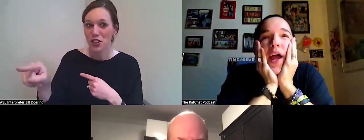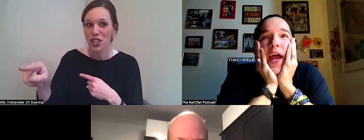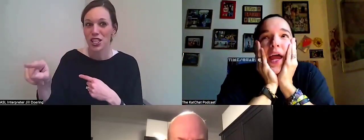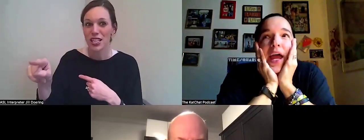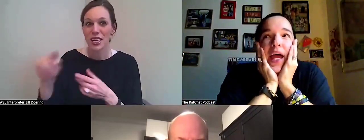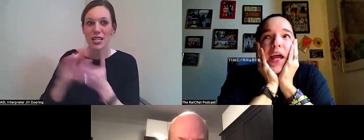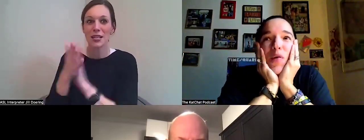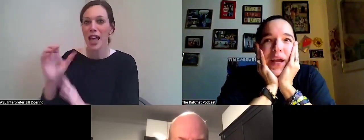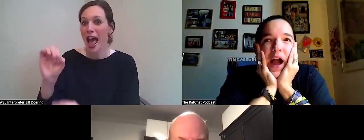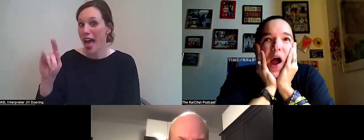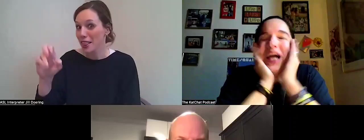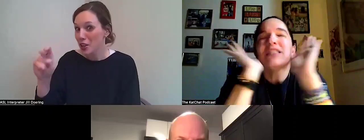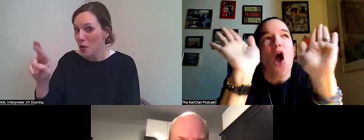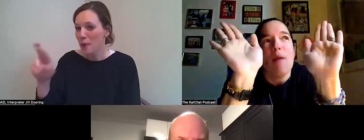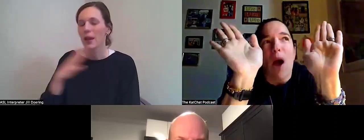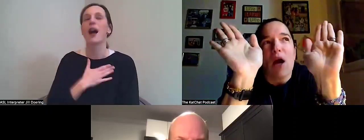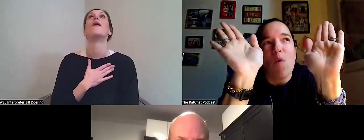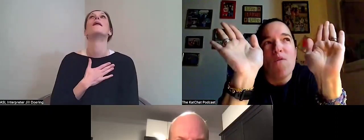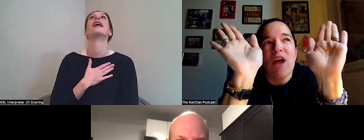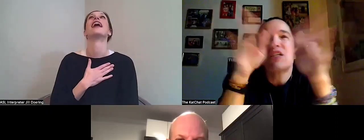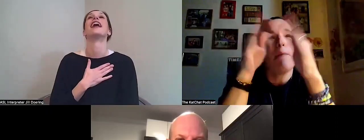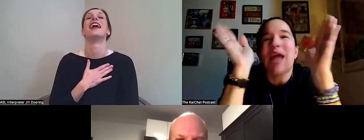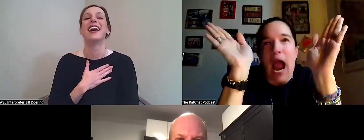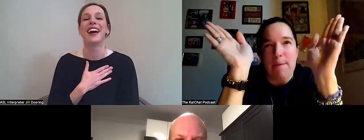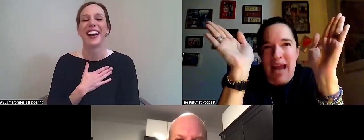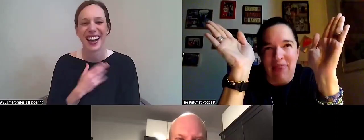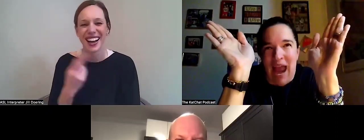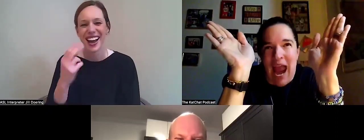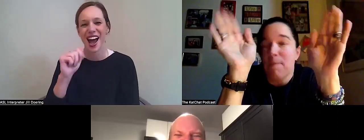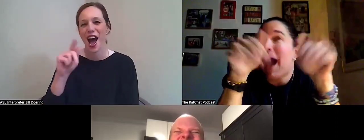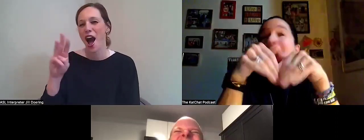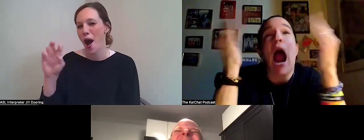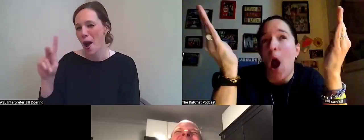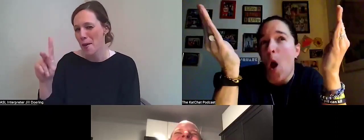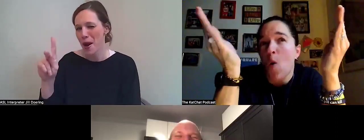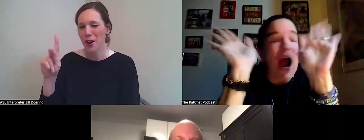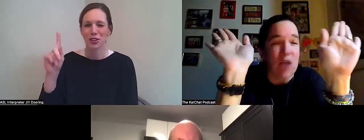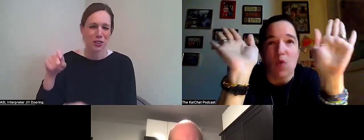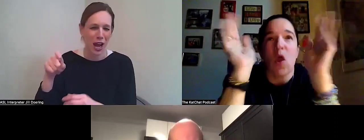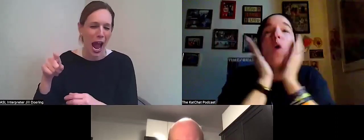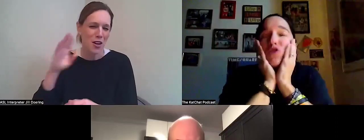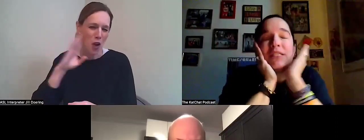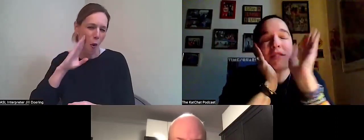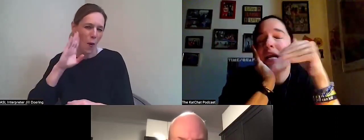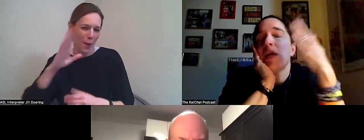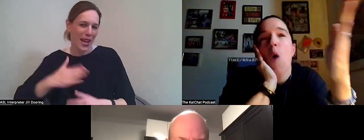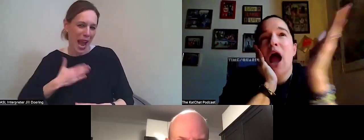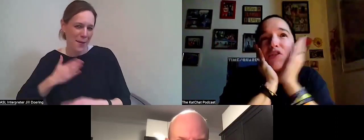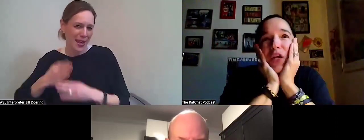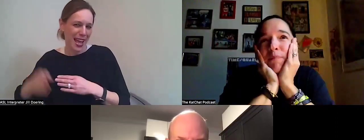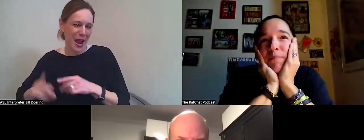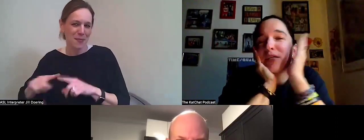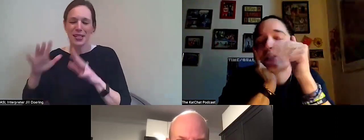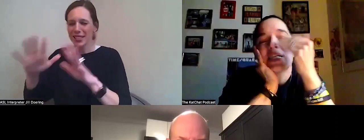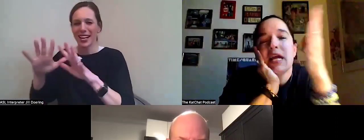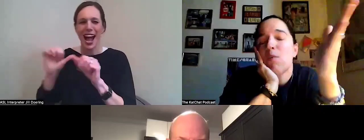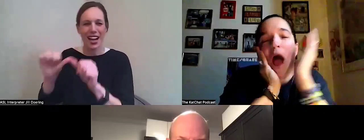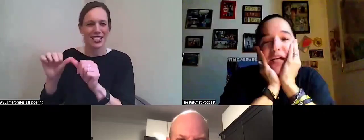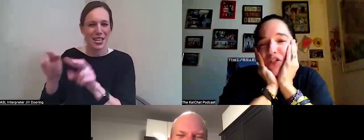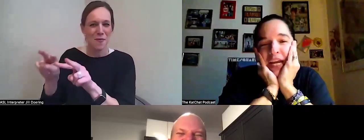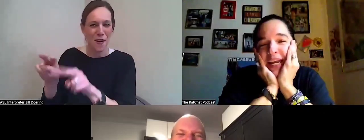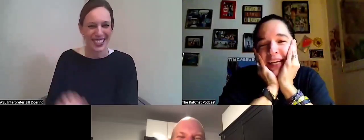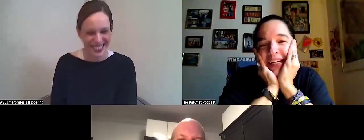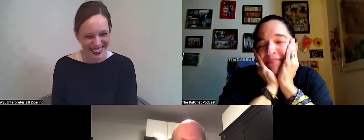like, here we go. It's a Hallmark movie. It's gonna be happy at the end, but how? I don't know. Just keep watching. Just